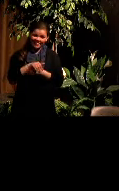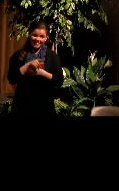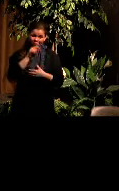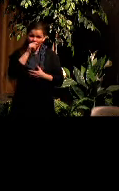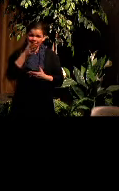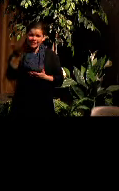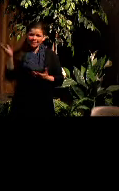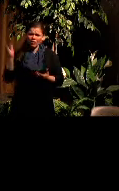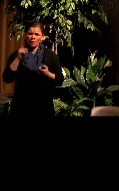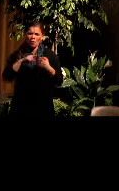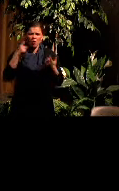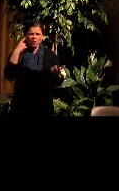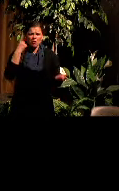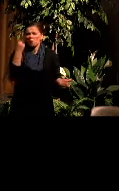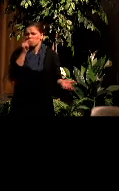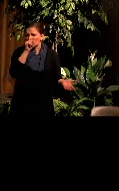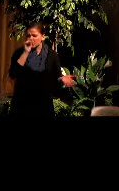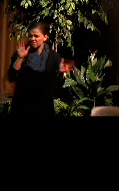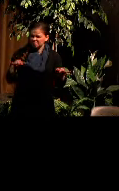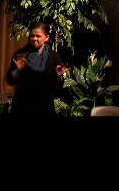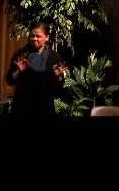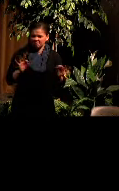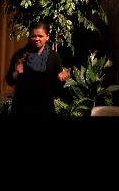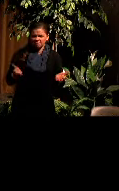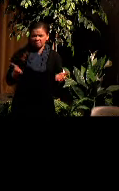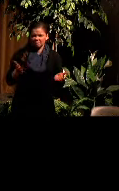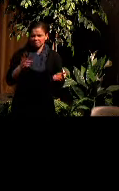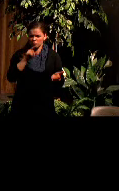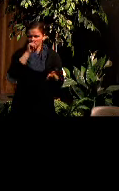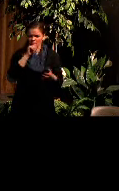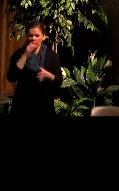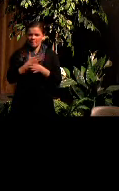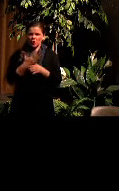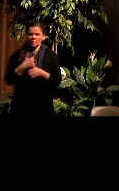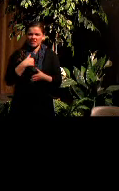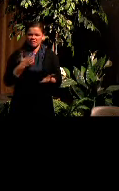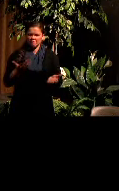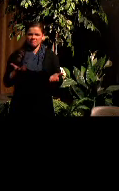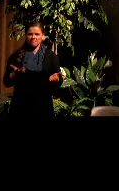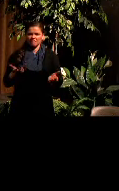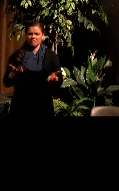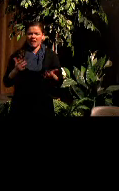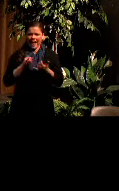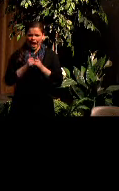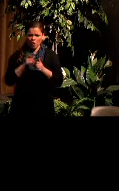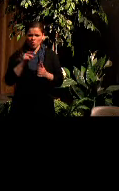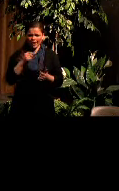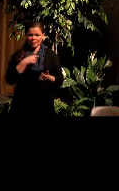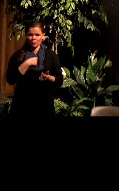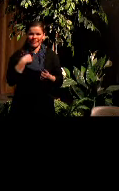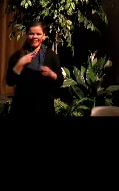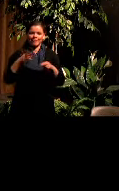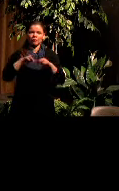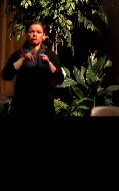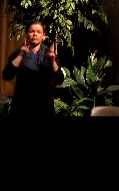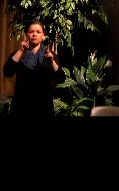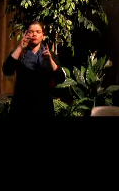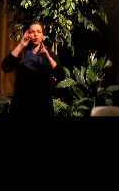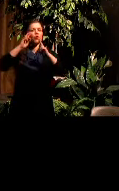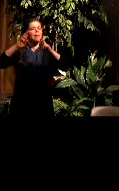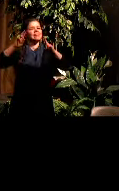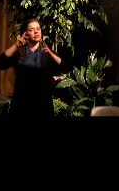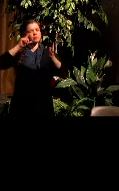we educate? How do we see the majesty and the diversity of birds in a way in which people begin to